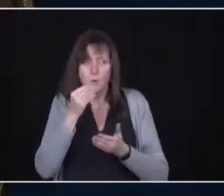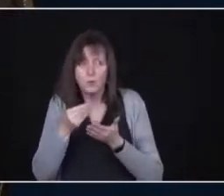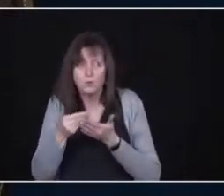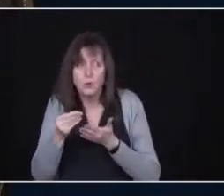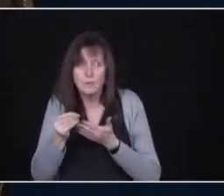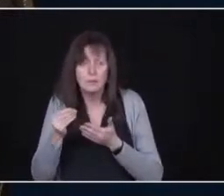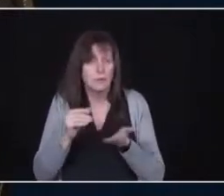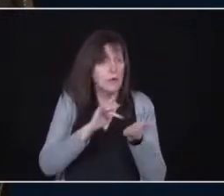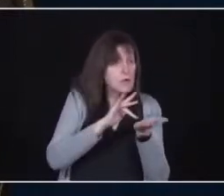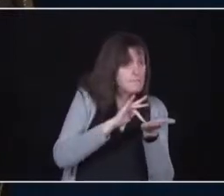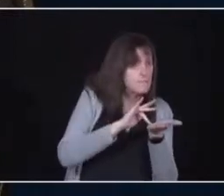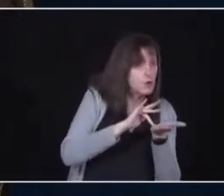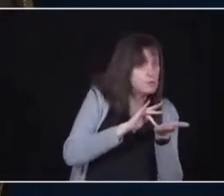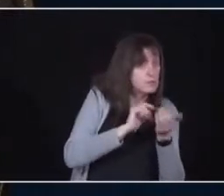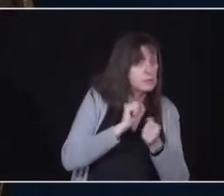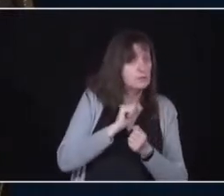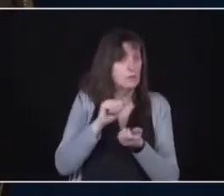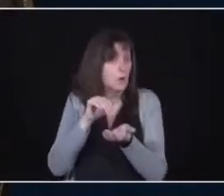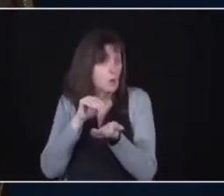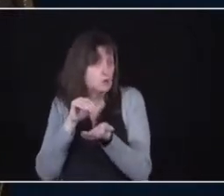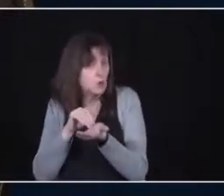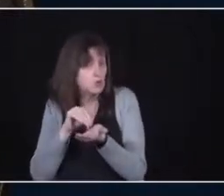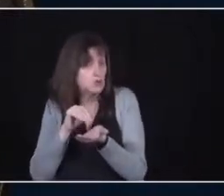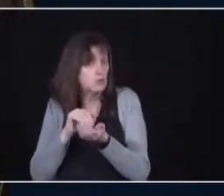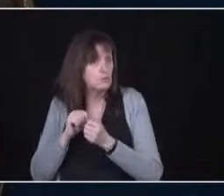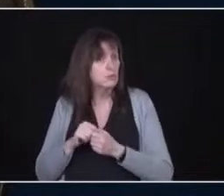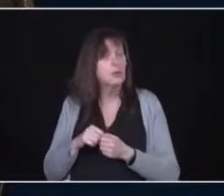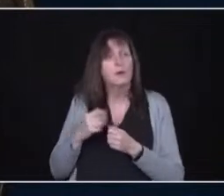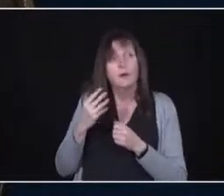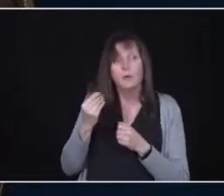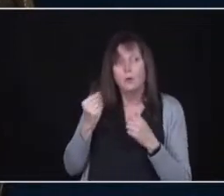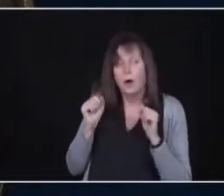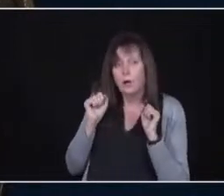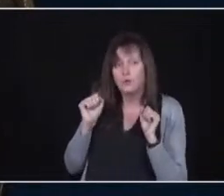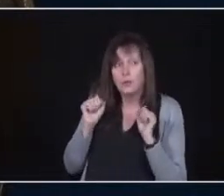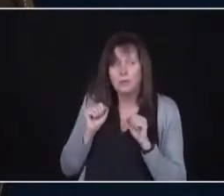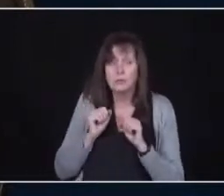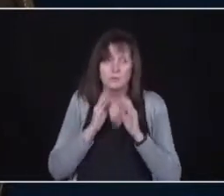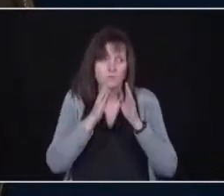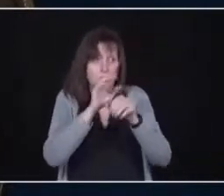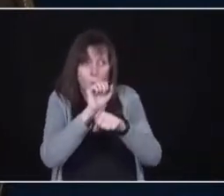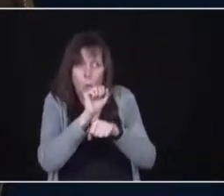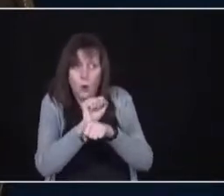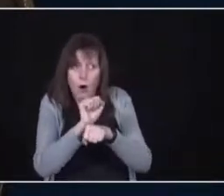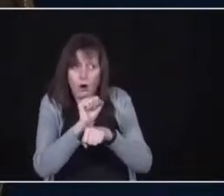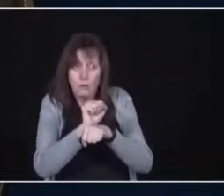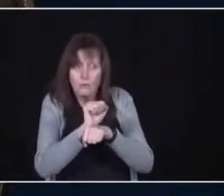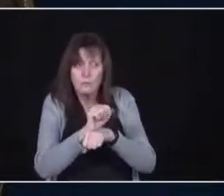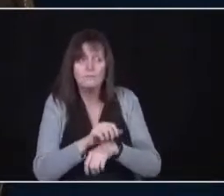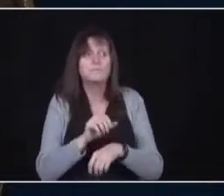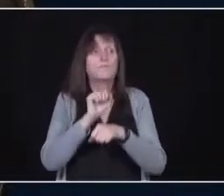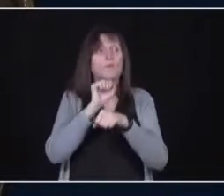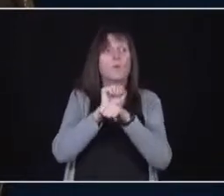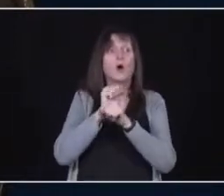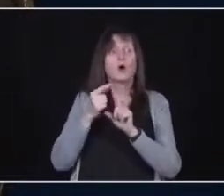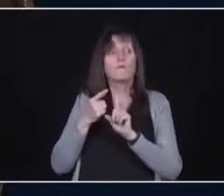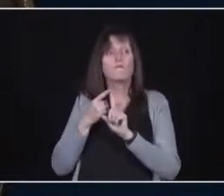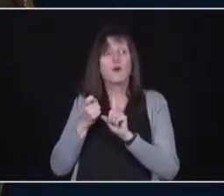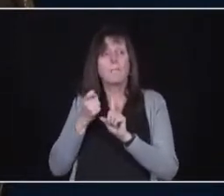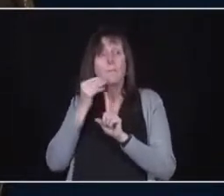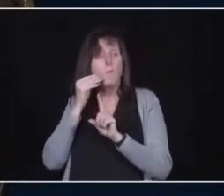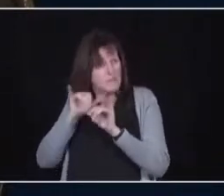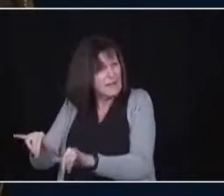appointments, outdoor exercise, or for work that cannot be done remotely. We know that stay-at-home